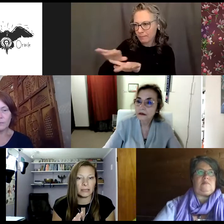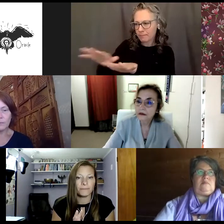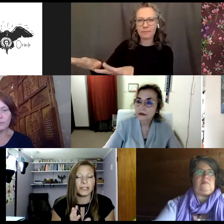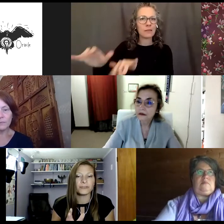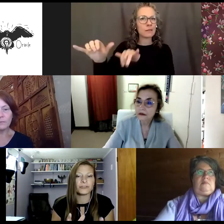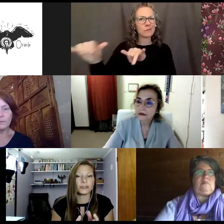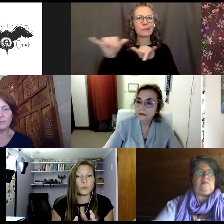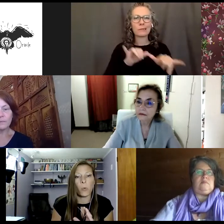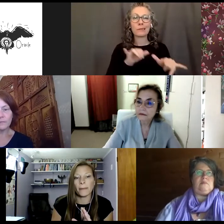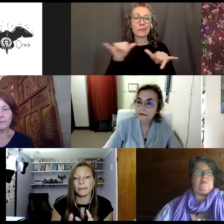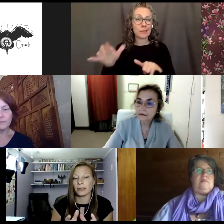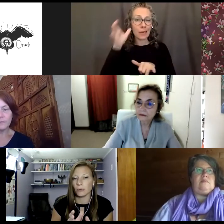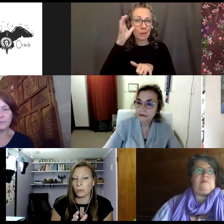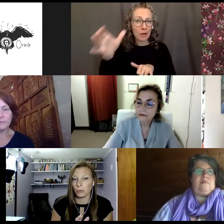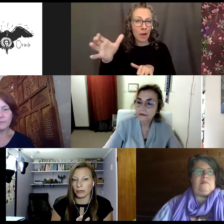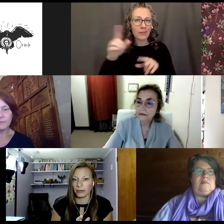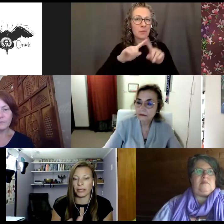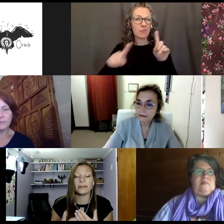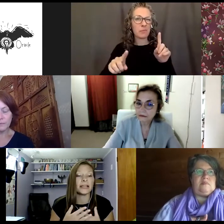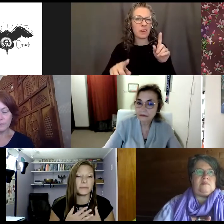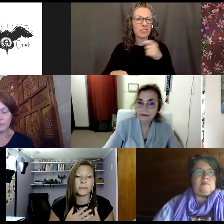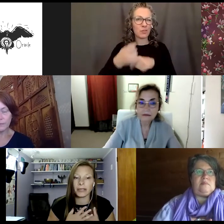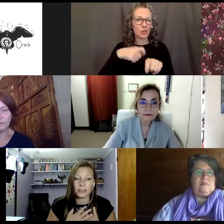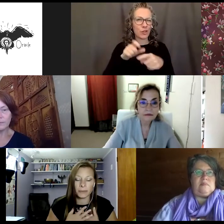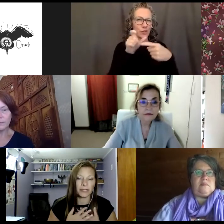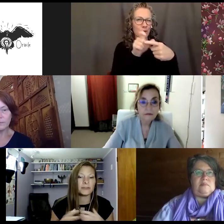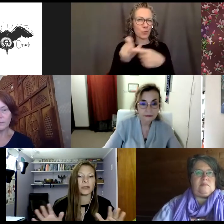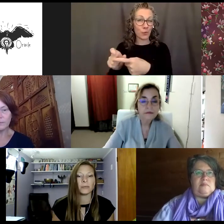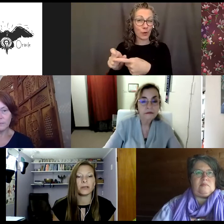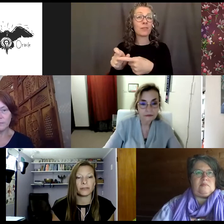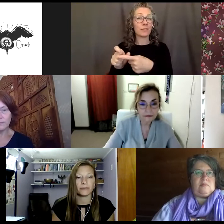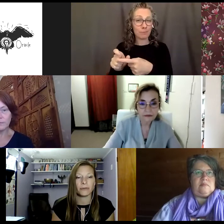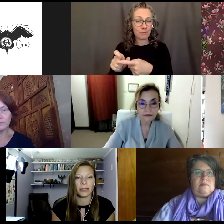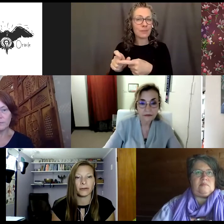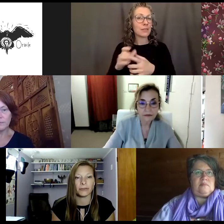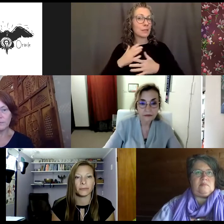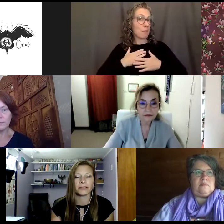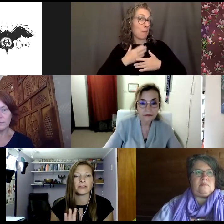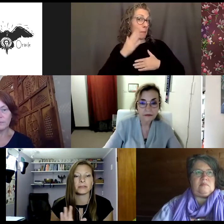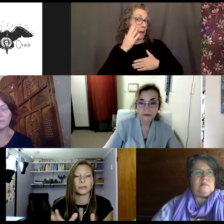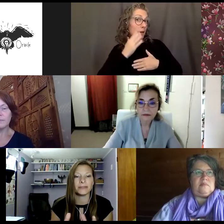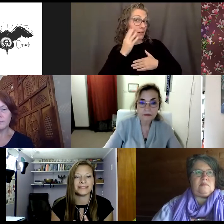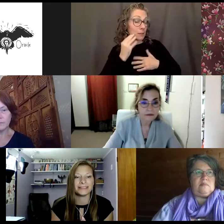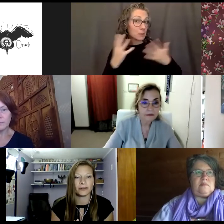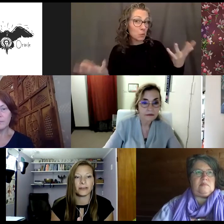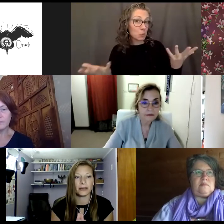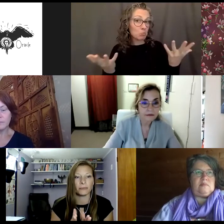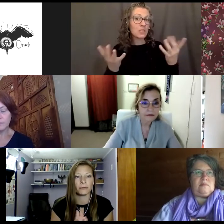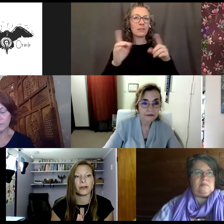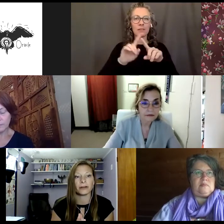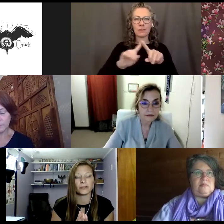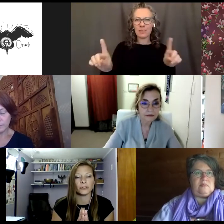thing. It's just swapping a word. And that's been my experience. So I want to throw that out there because it's a little bit different